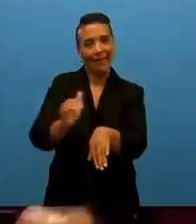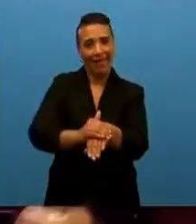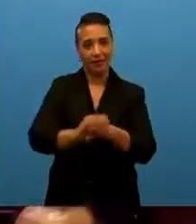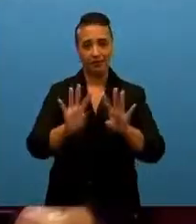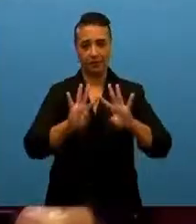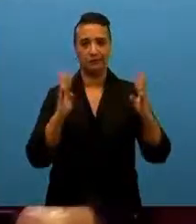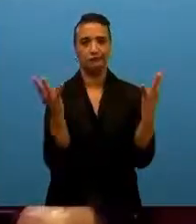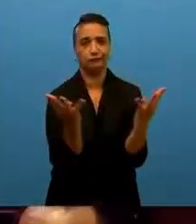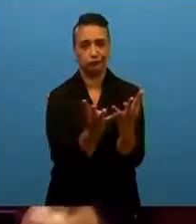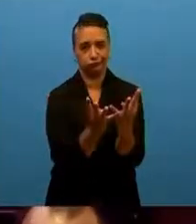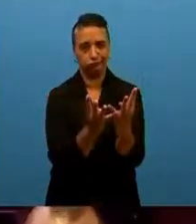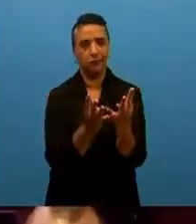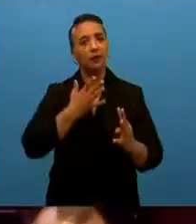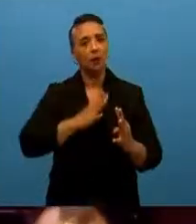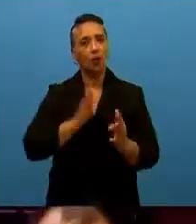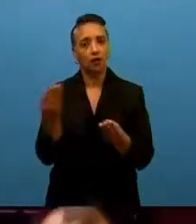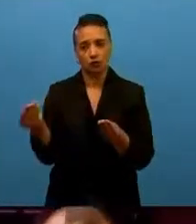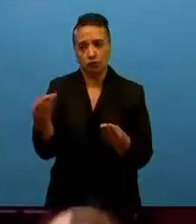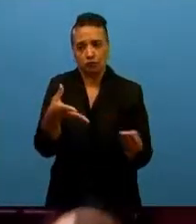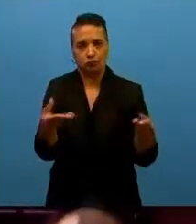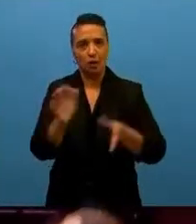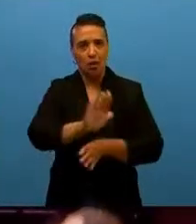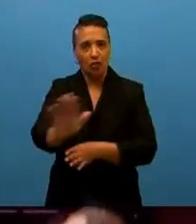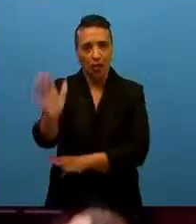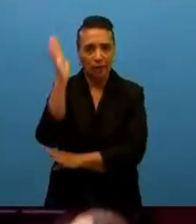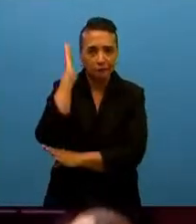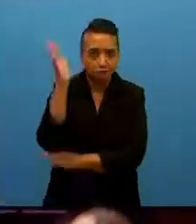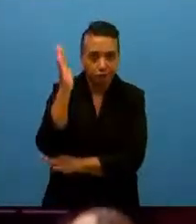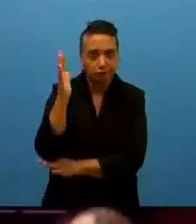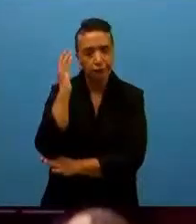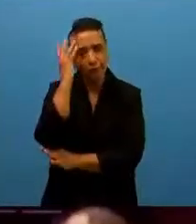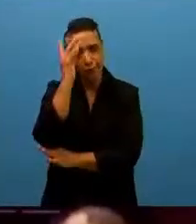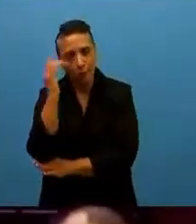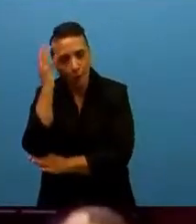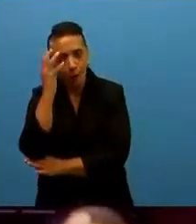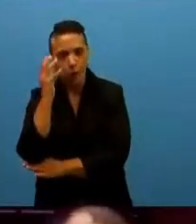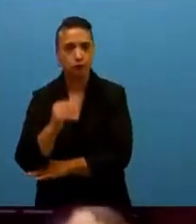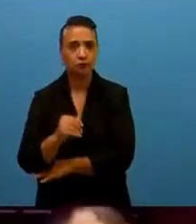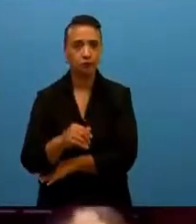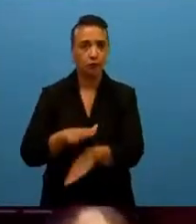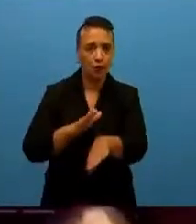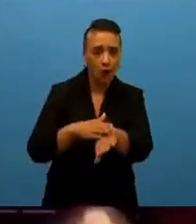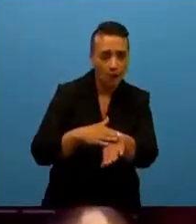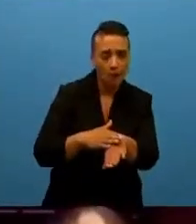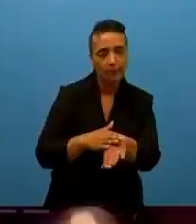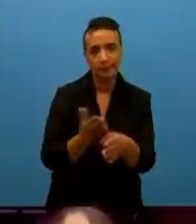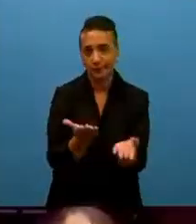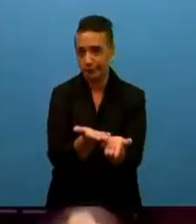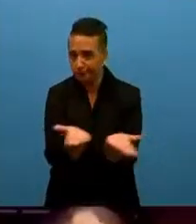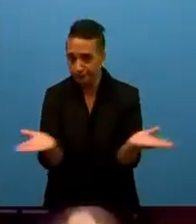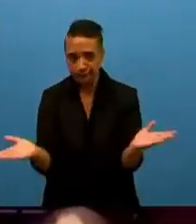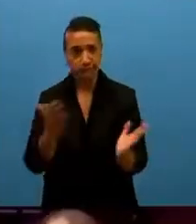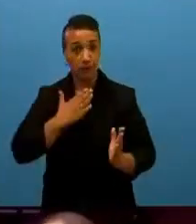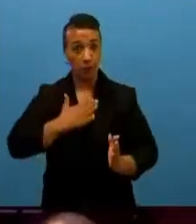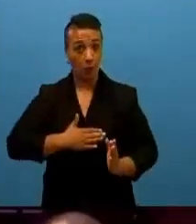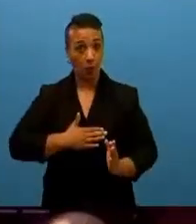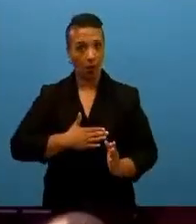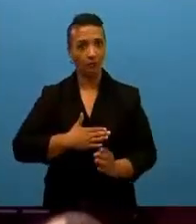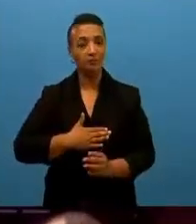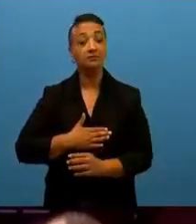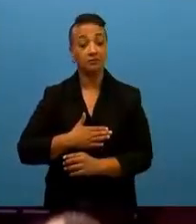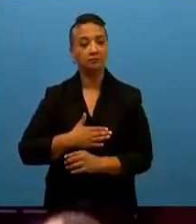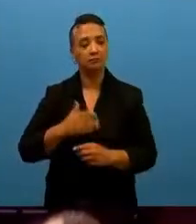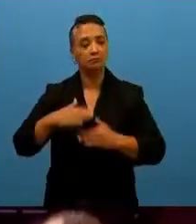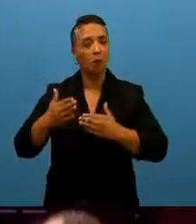to contribute their reflections, thoughts, comments, if any of the members would like to take the